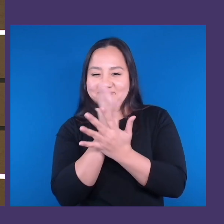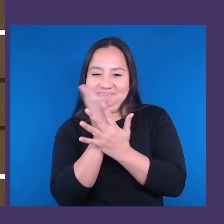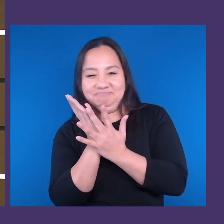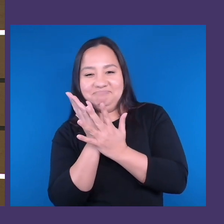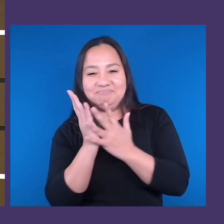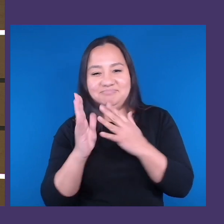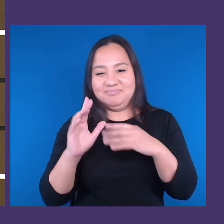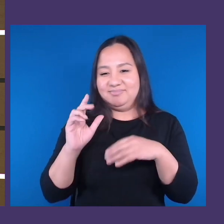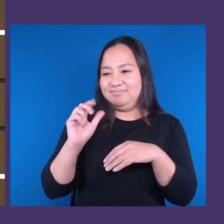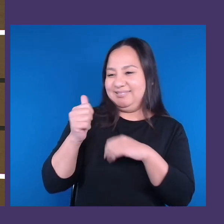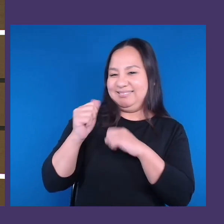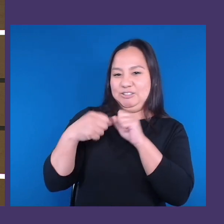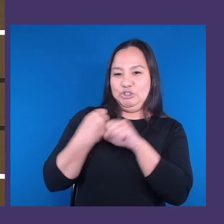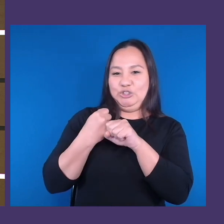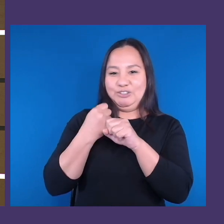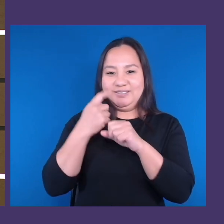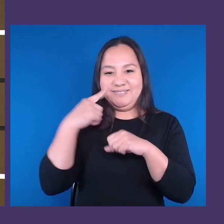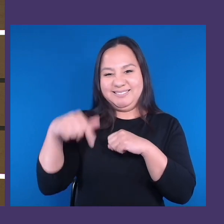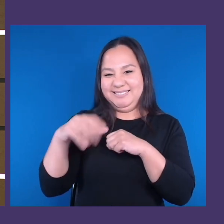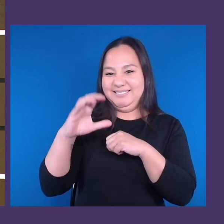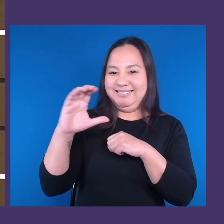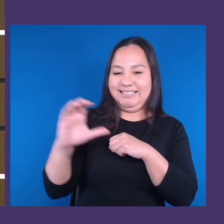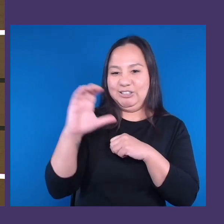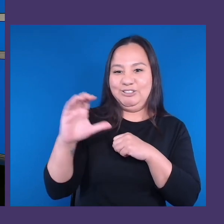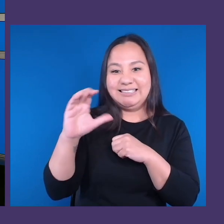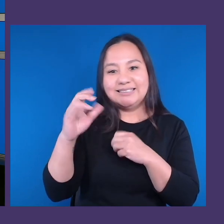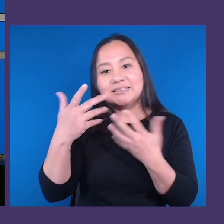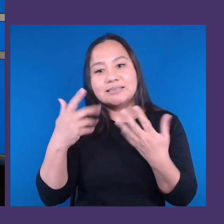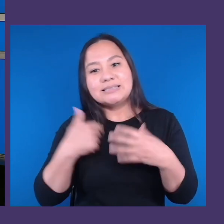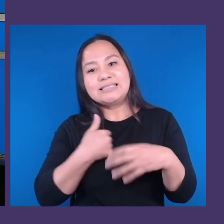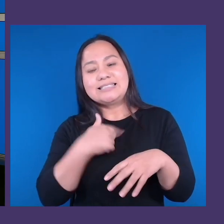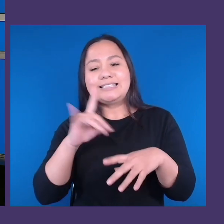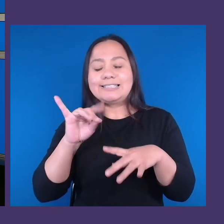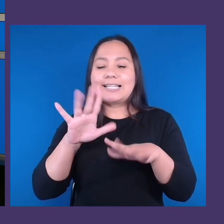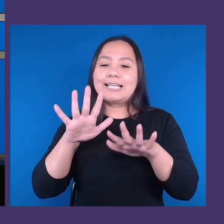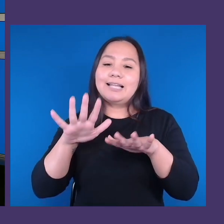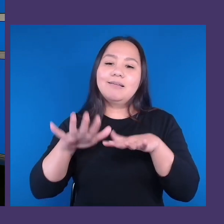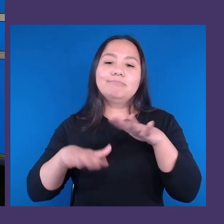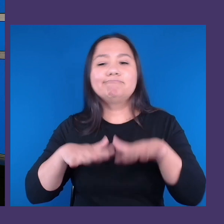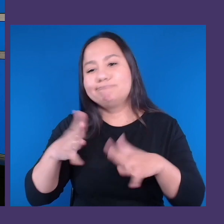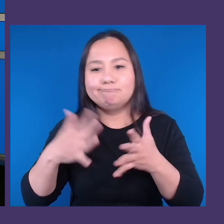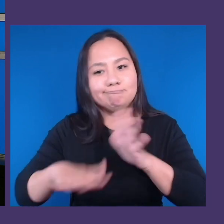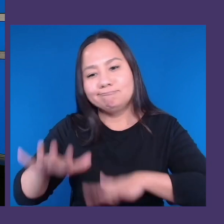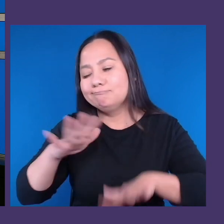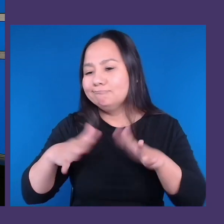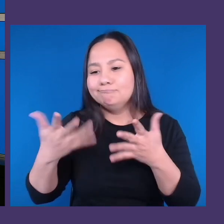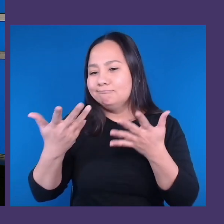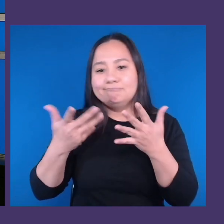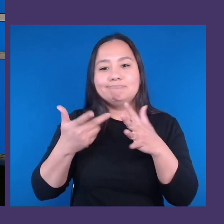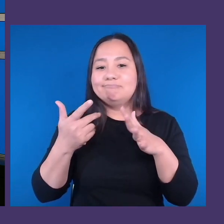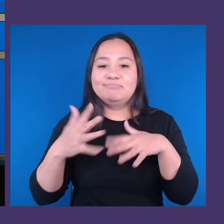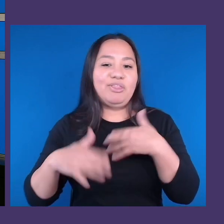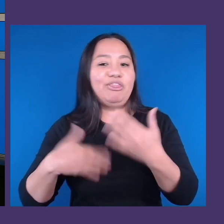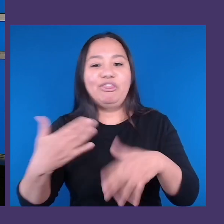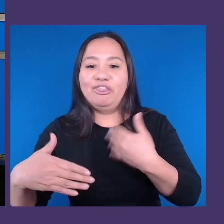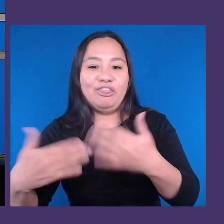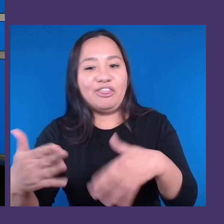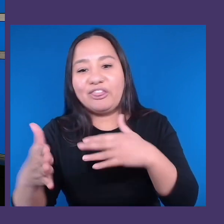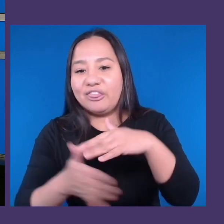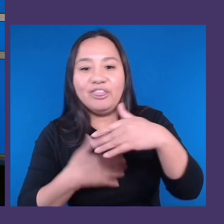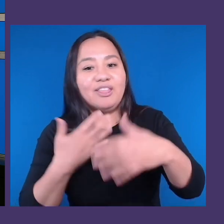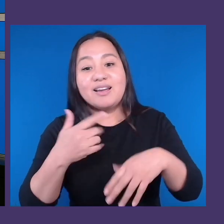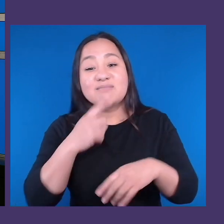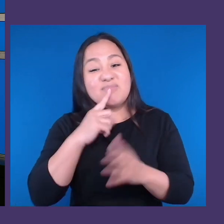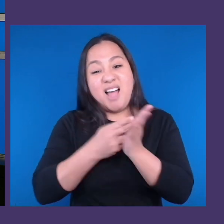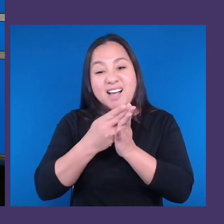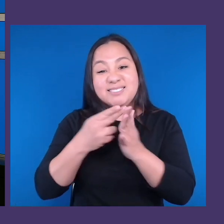this century, we sort of lost our way a little bit, to be honest. We took our foot off the pedal, and I think